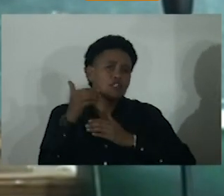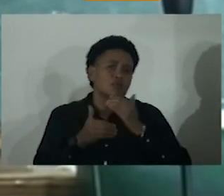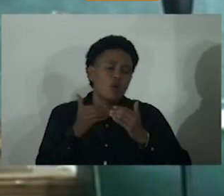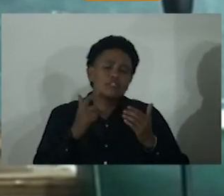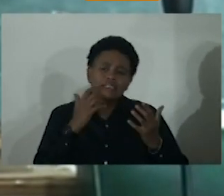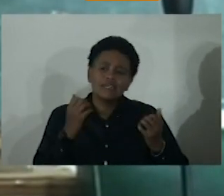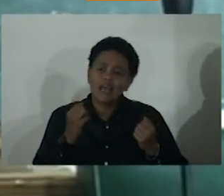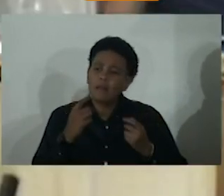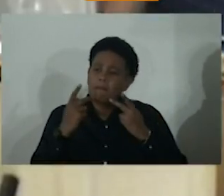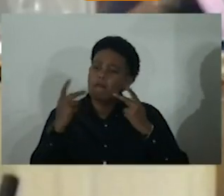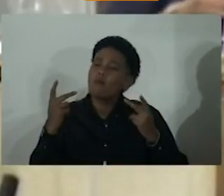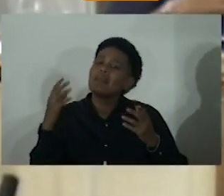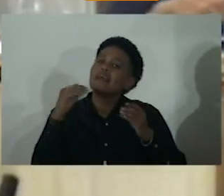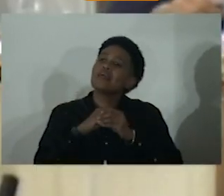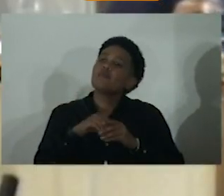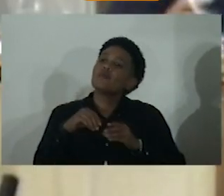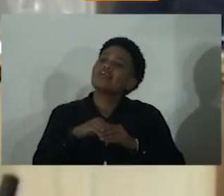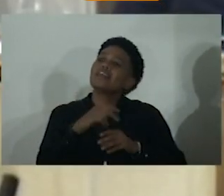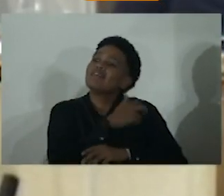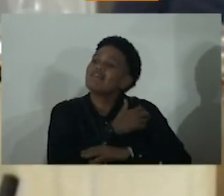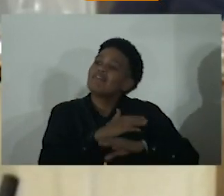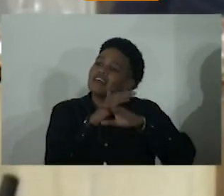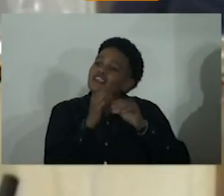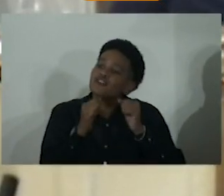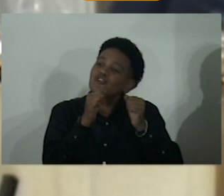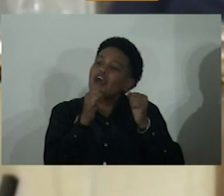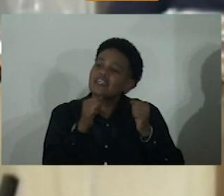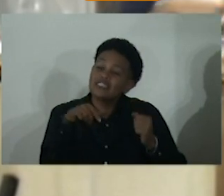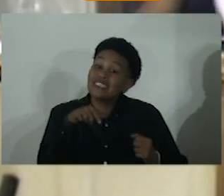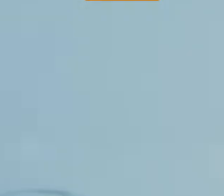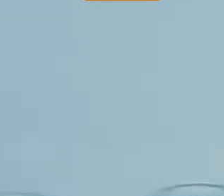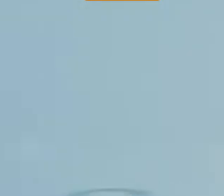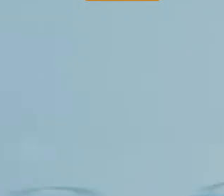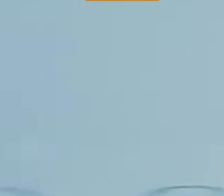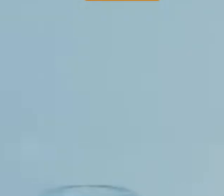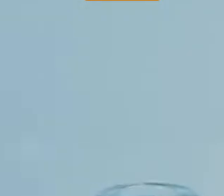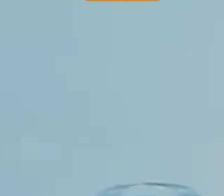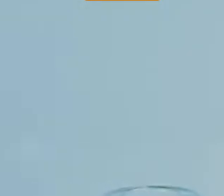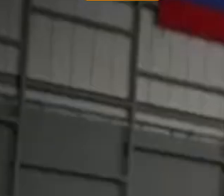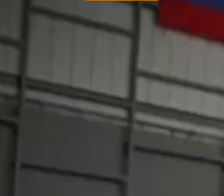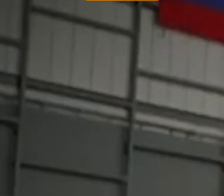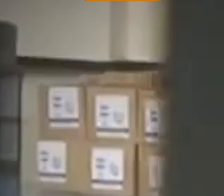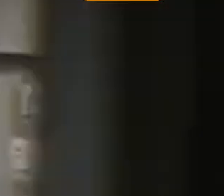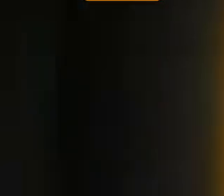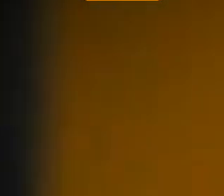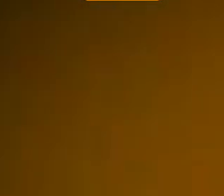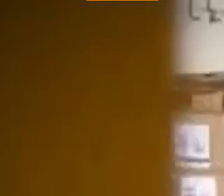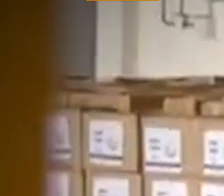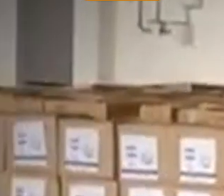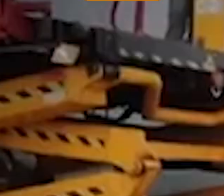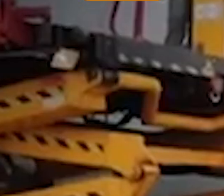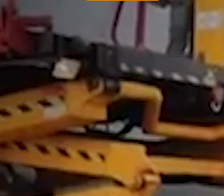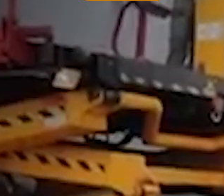gain public input in the vaccination strategies to be deployed. On the matter of distribution, Dr. Tufton says